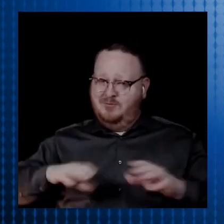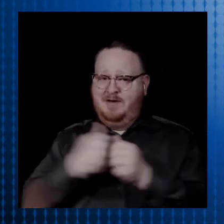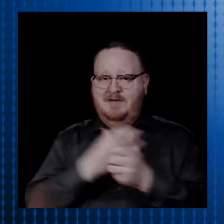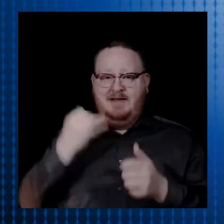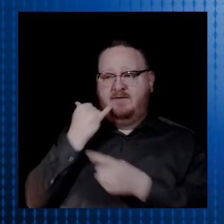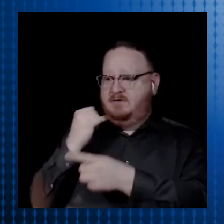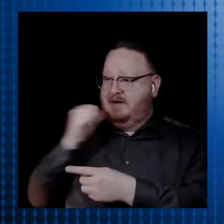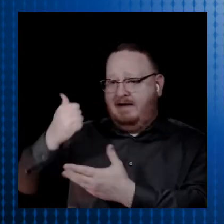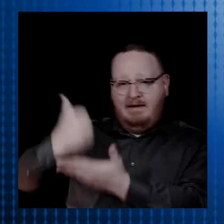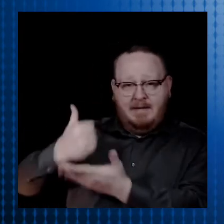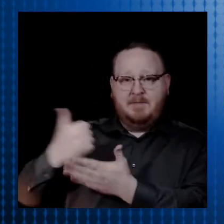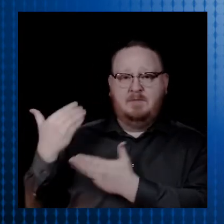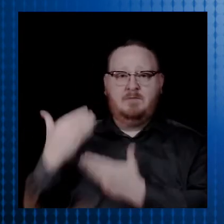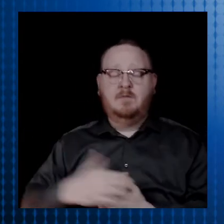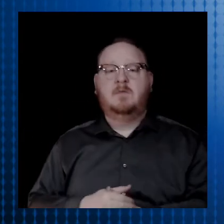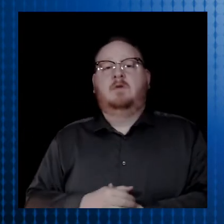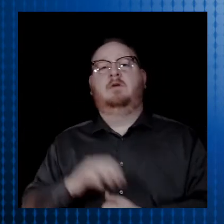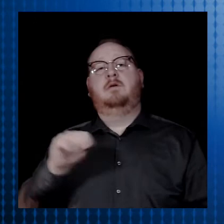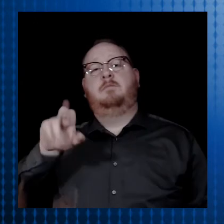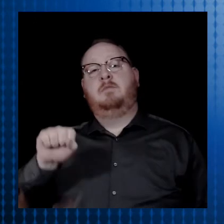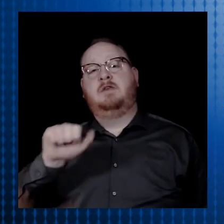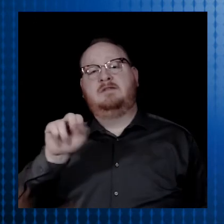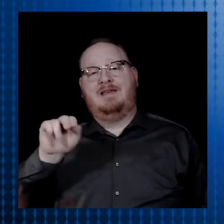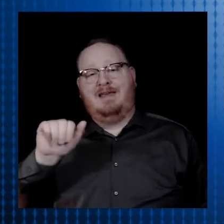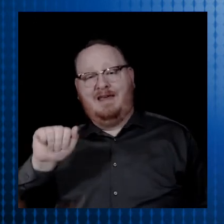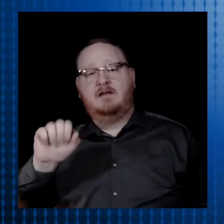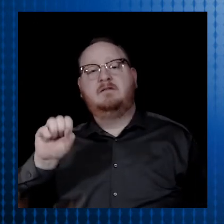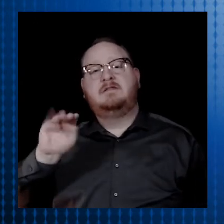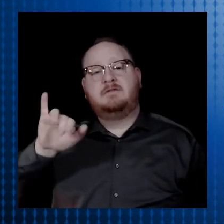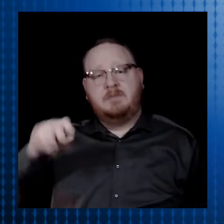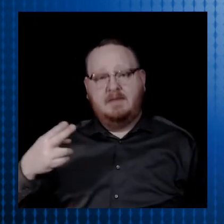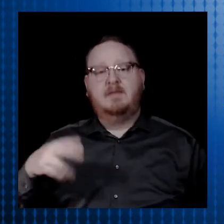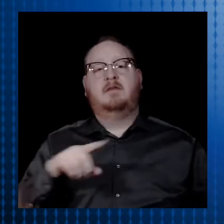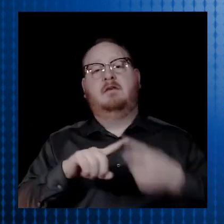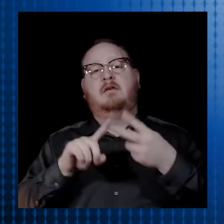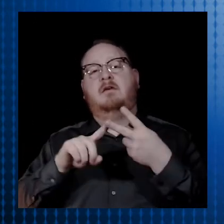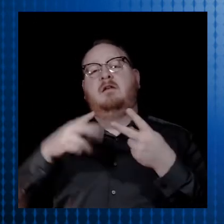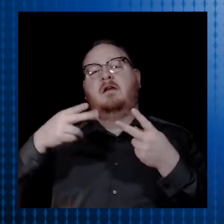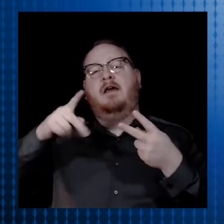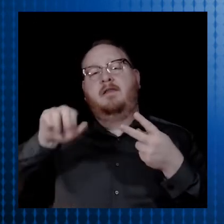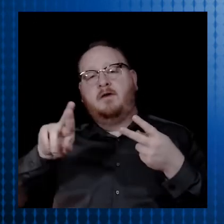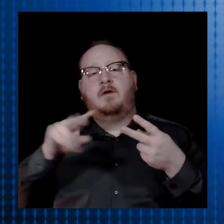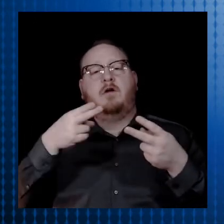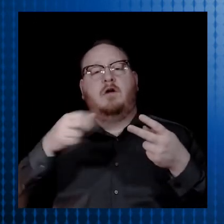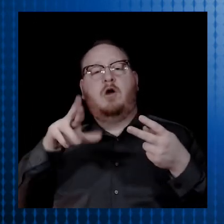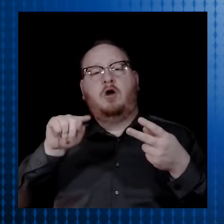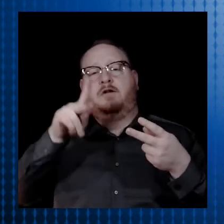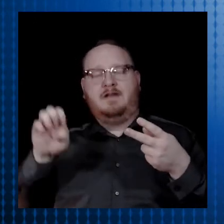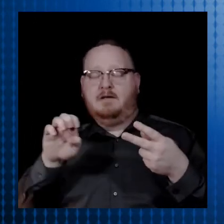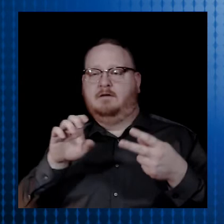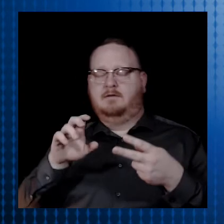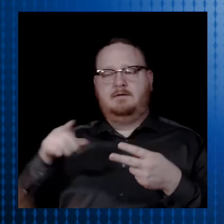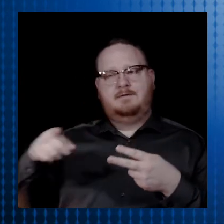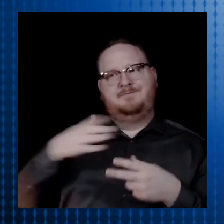love to thank Miss Anna Smith and Heather Harkey, who are my team members. who have dealt with my late night texts of